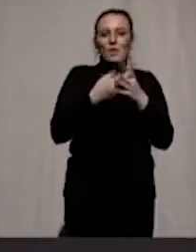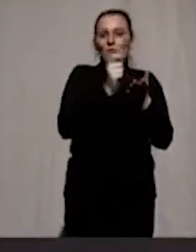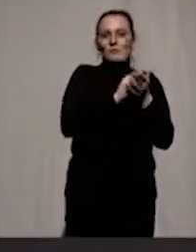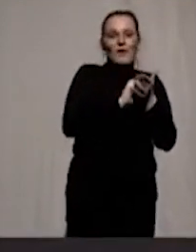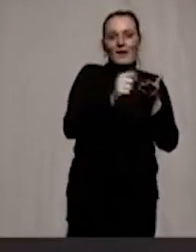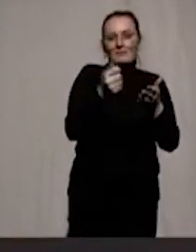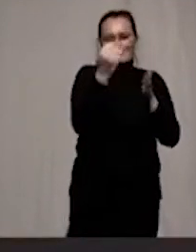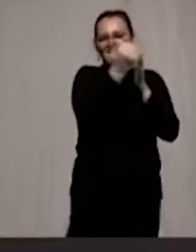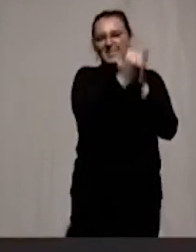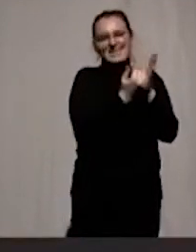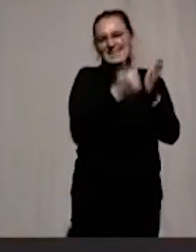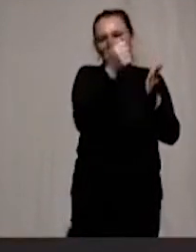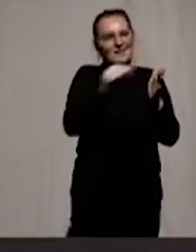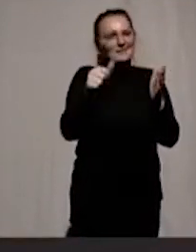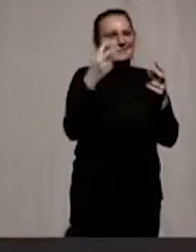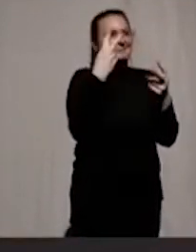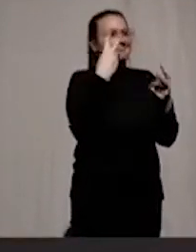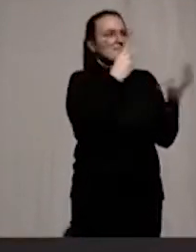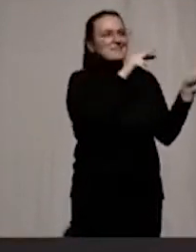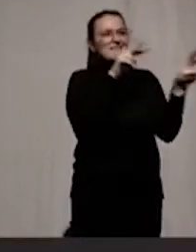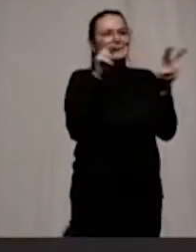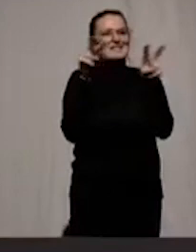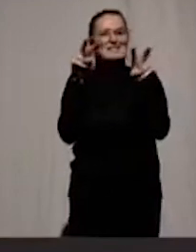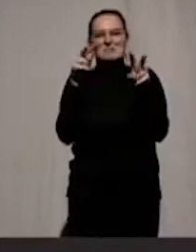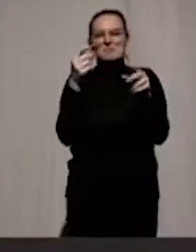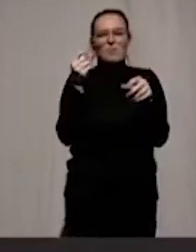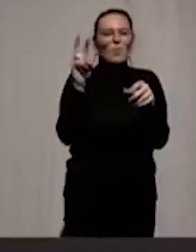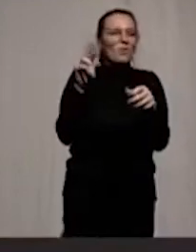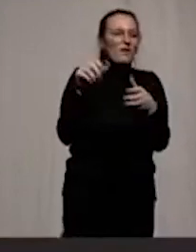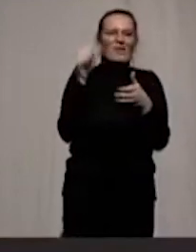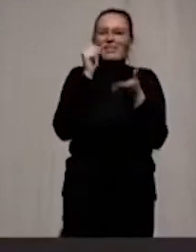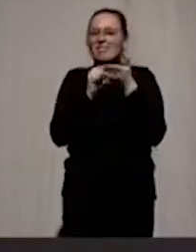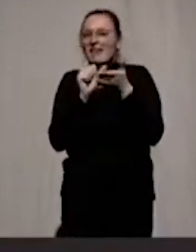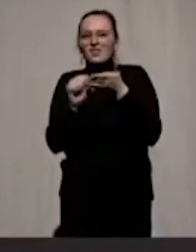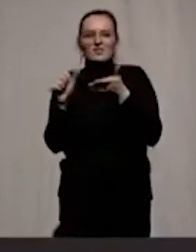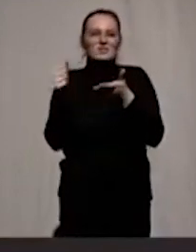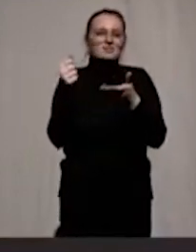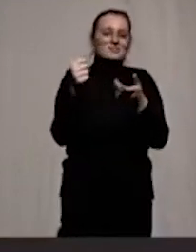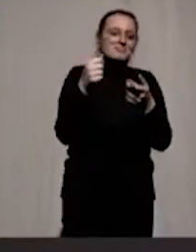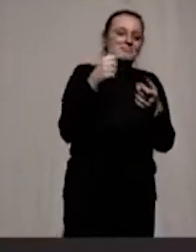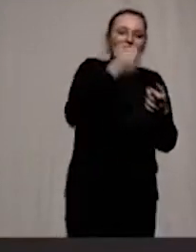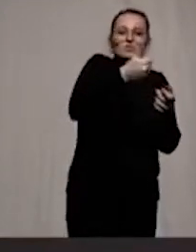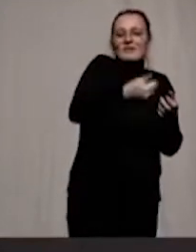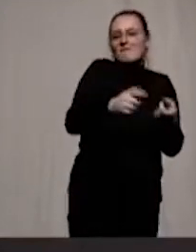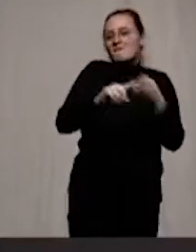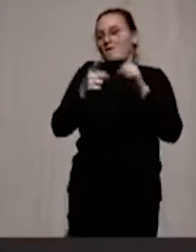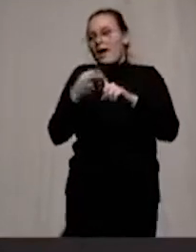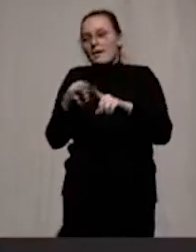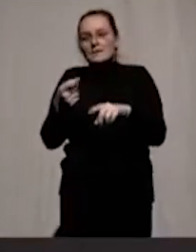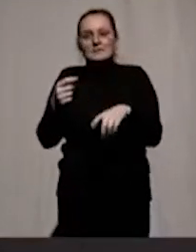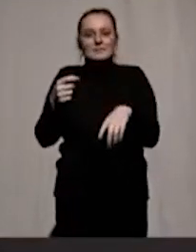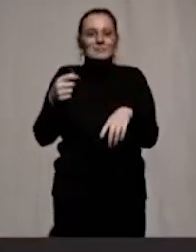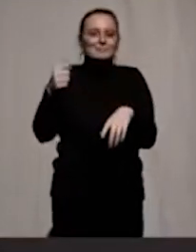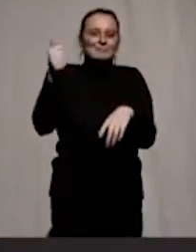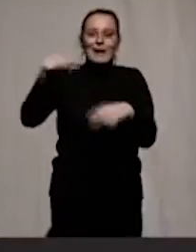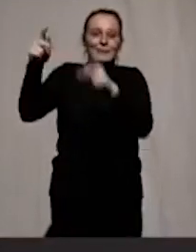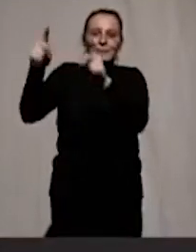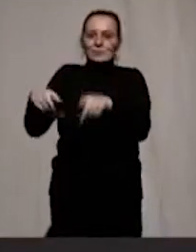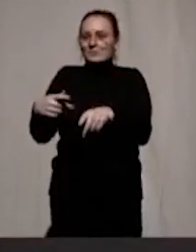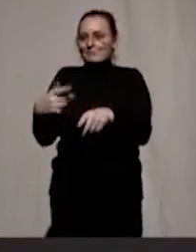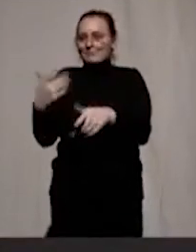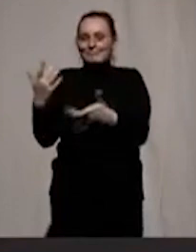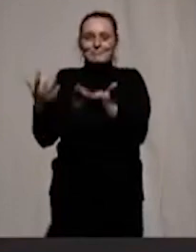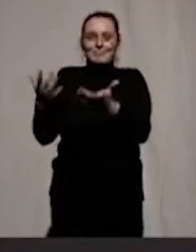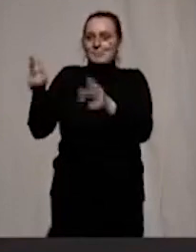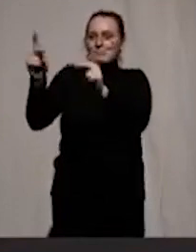or, you know, write random letters to yourself or friends that, you know, you haven't spoken to in a while, or pick somebody you're mad at that you haven't talked to in a couple of years,